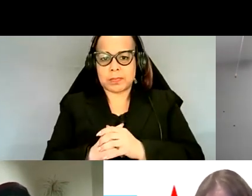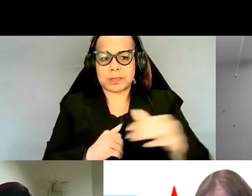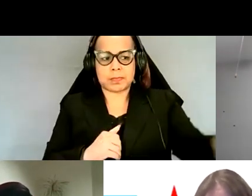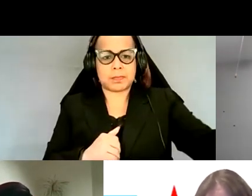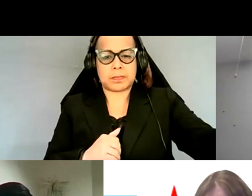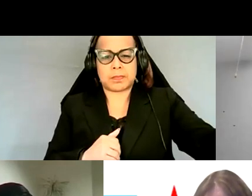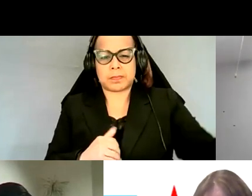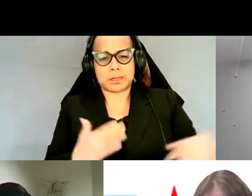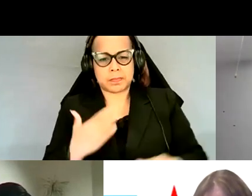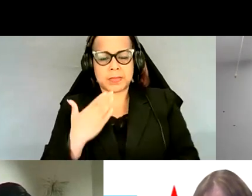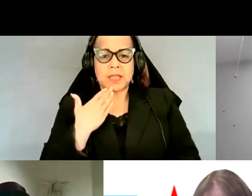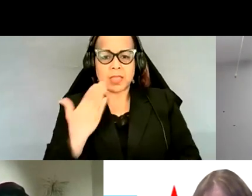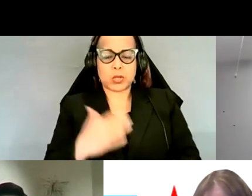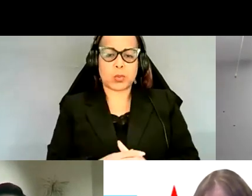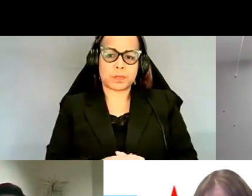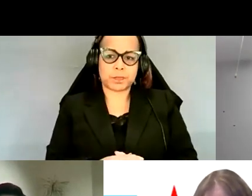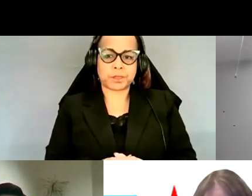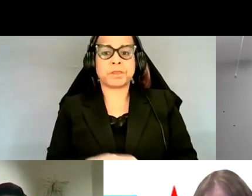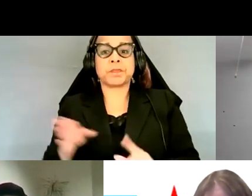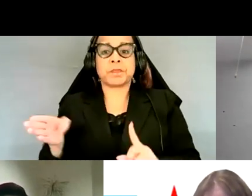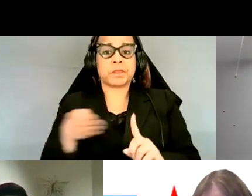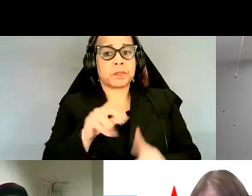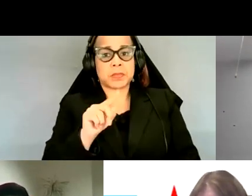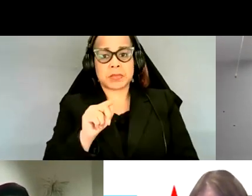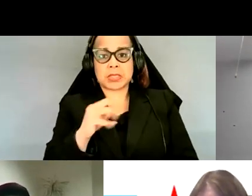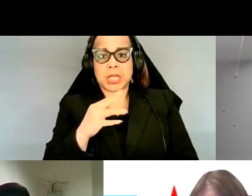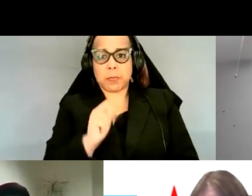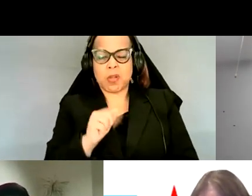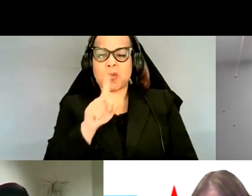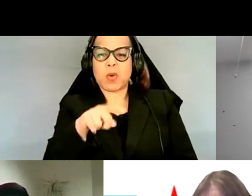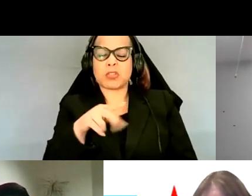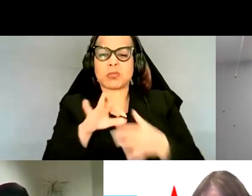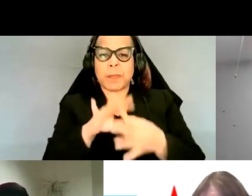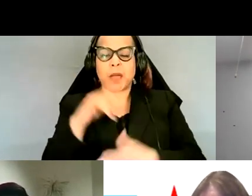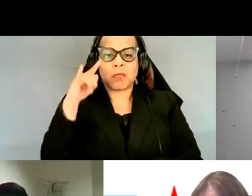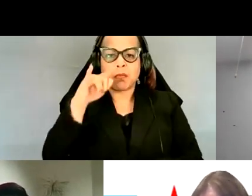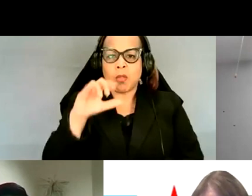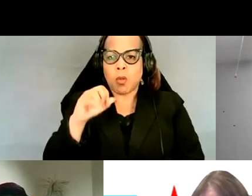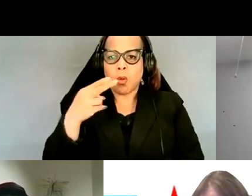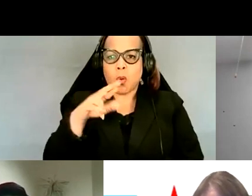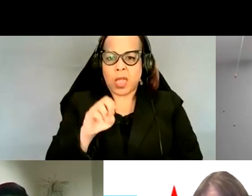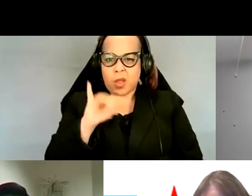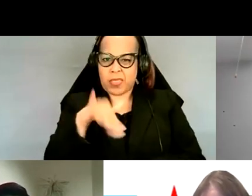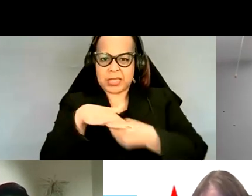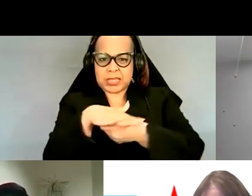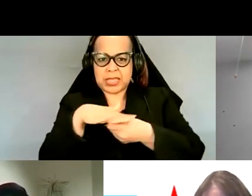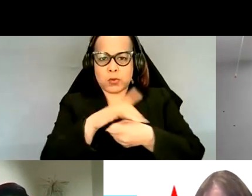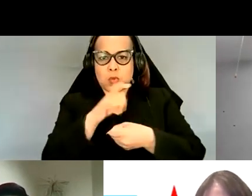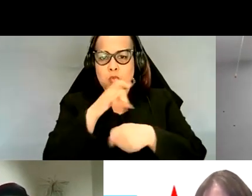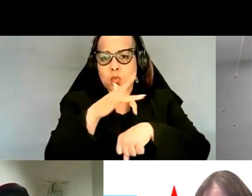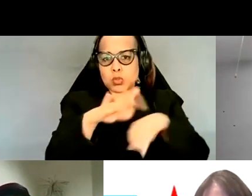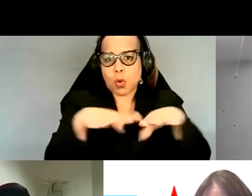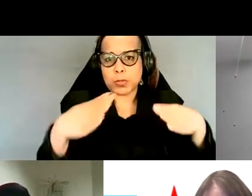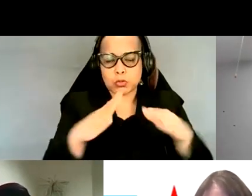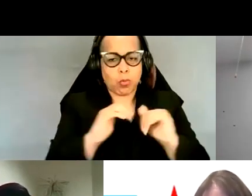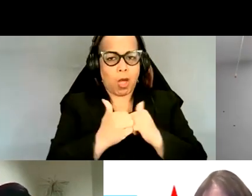Thank you. Back to you, Tamara. Some questions about O'Hare. A lot of questions around that site, who it's open to, and how you can